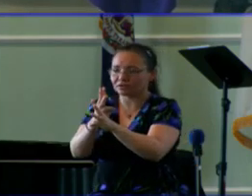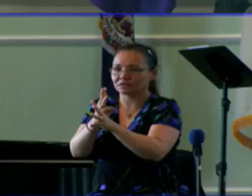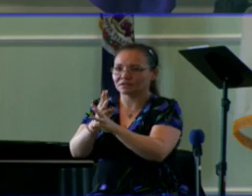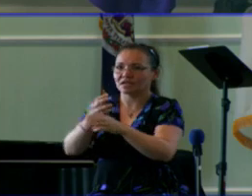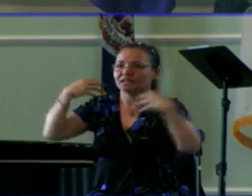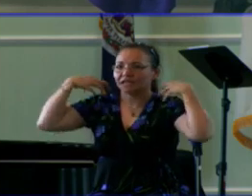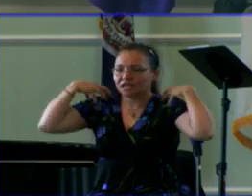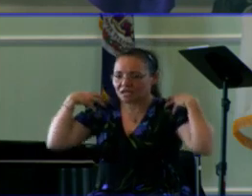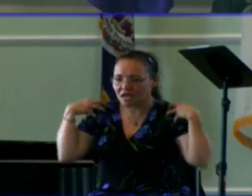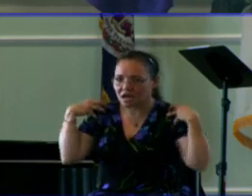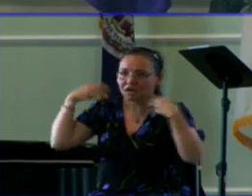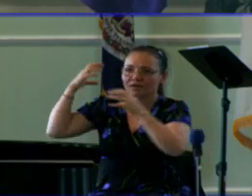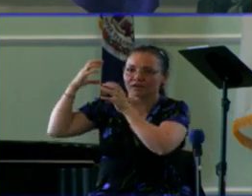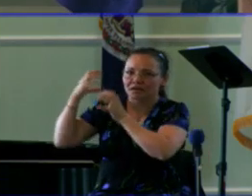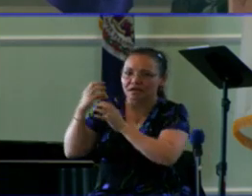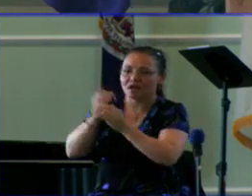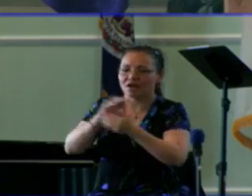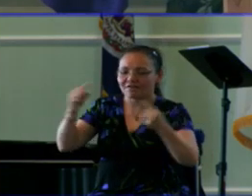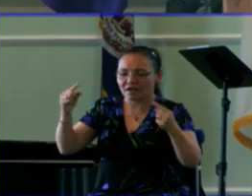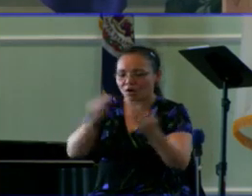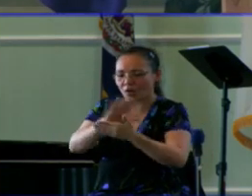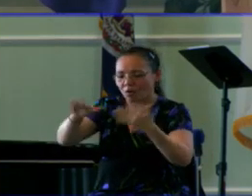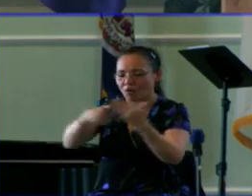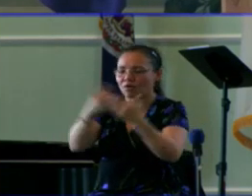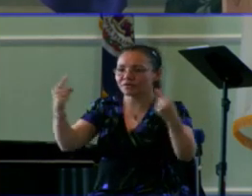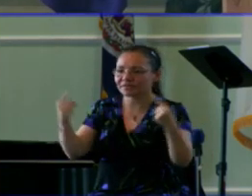The weight of every sin.